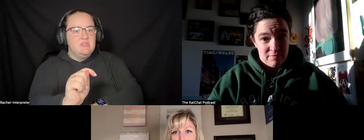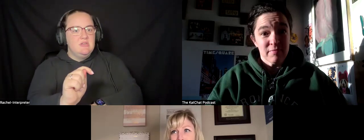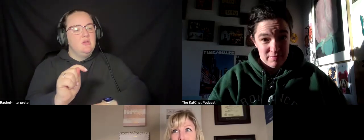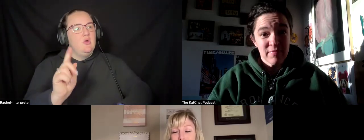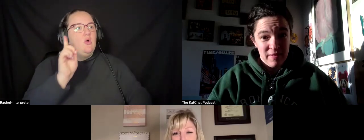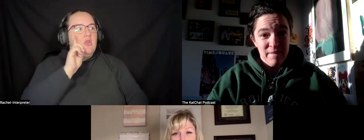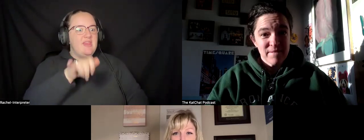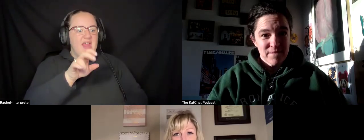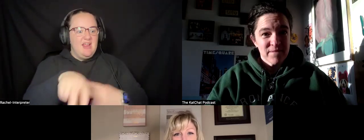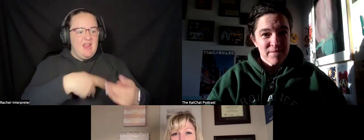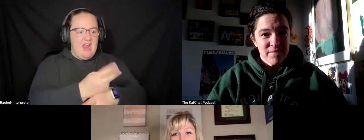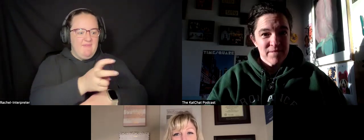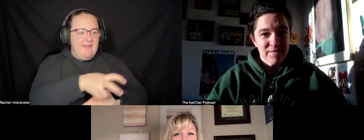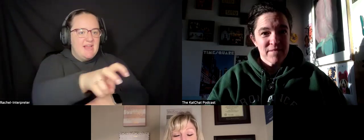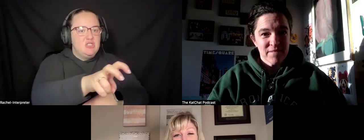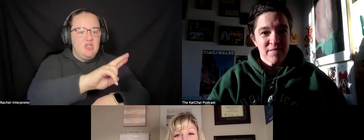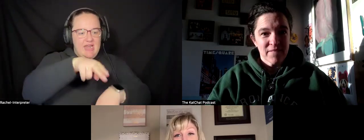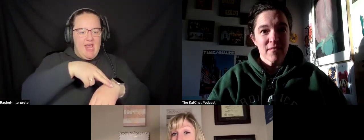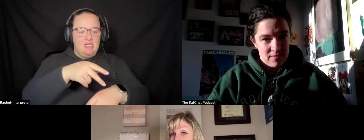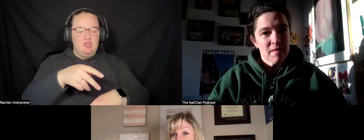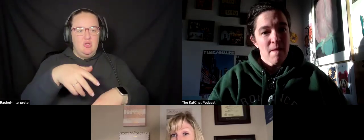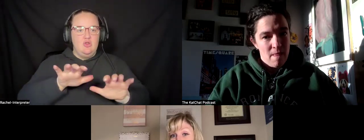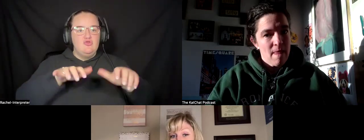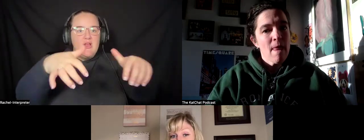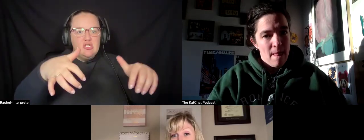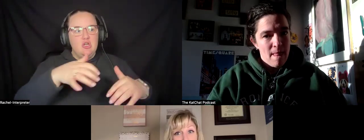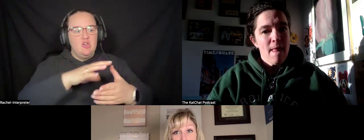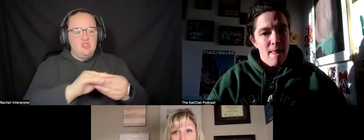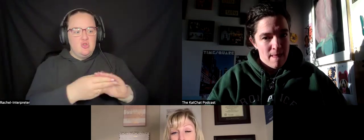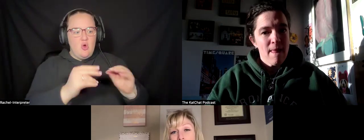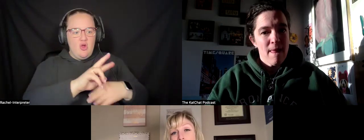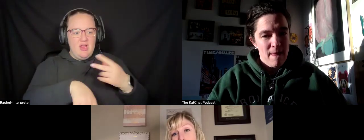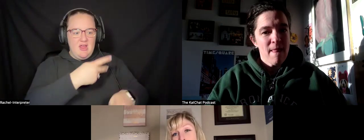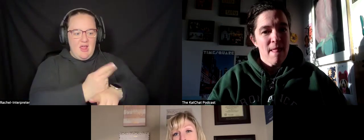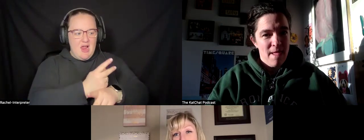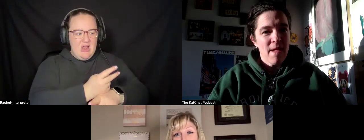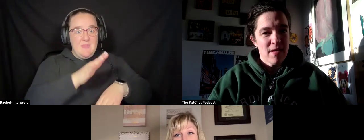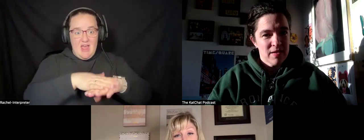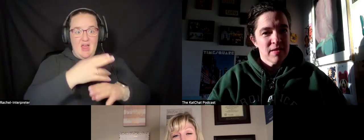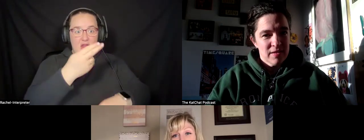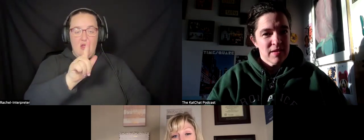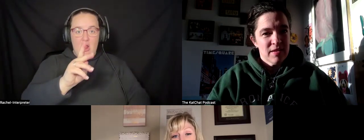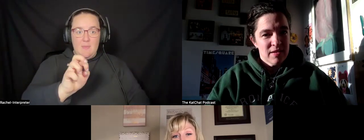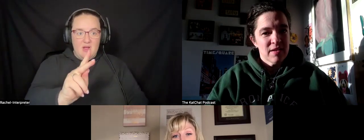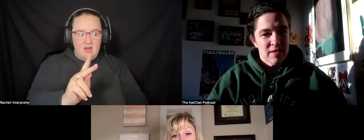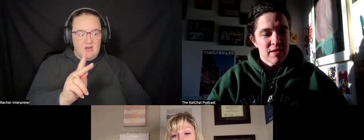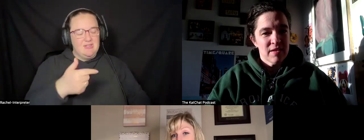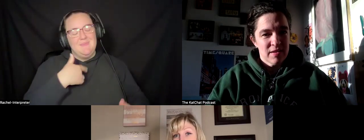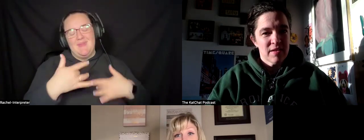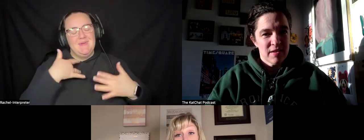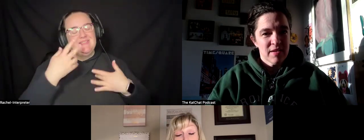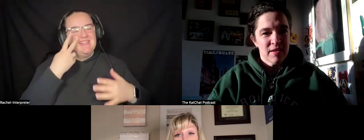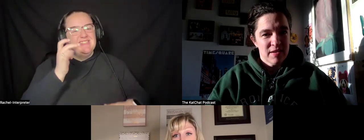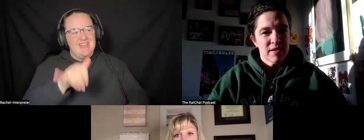kind of like National Treasure kind of storyline was going to be on Hallmark. So I'm excited to see kind of